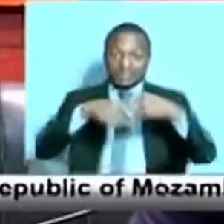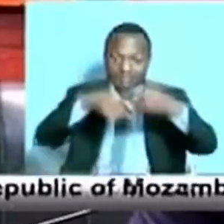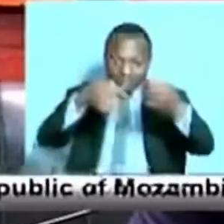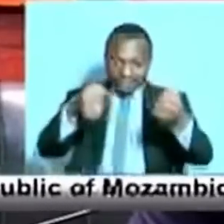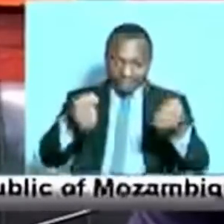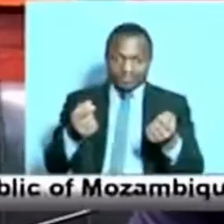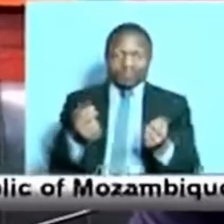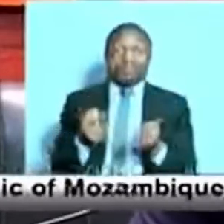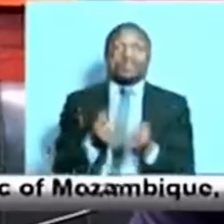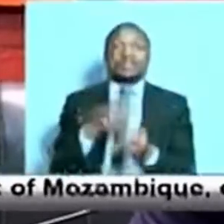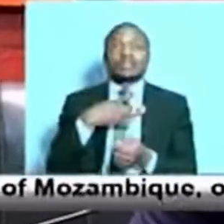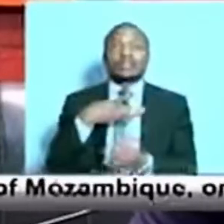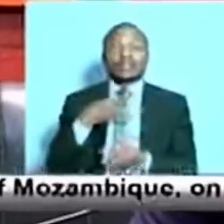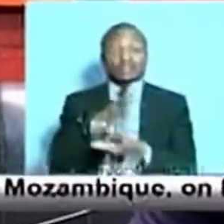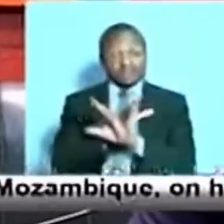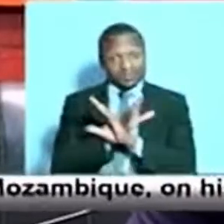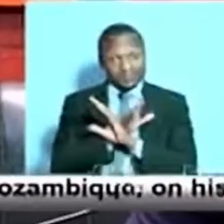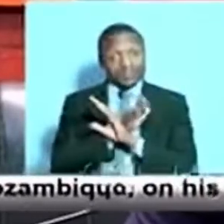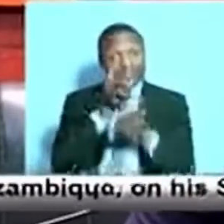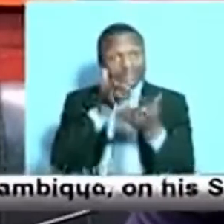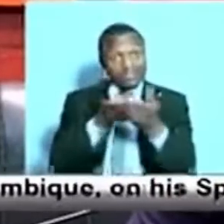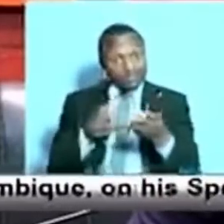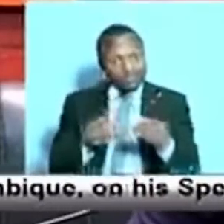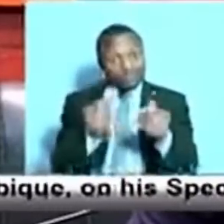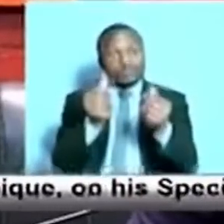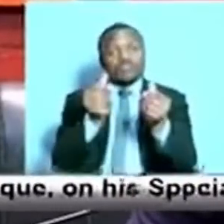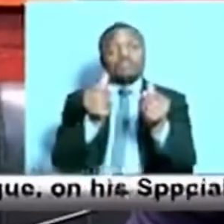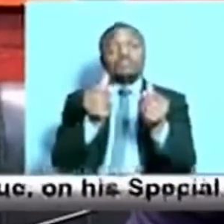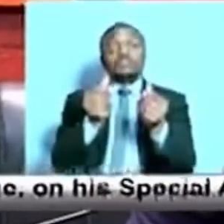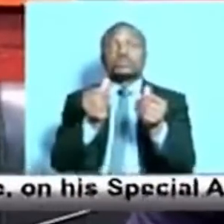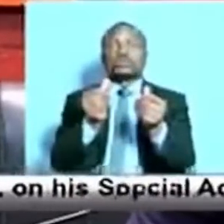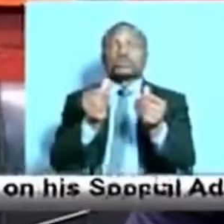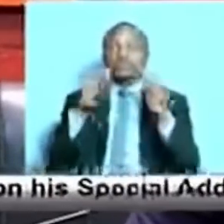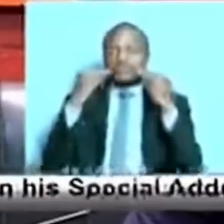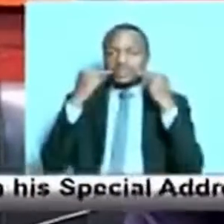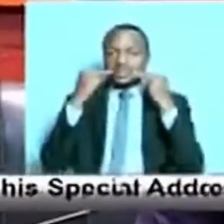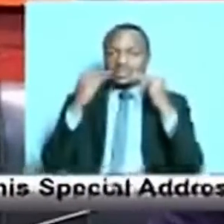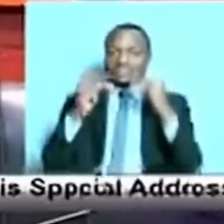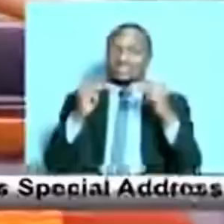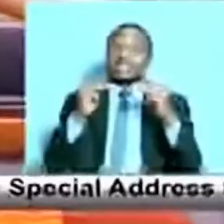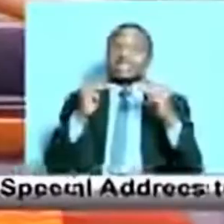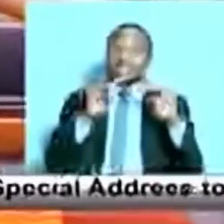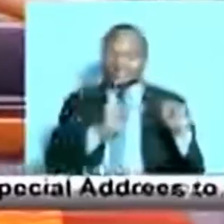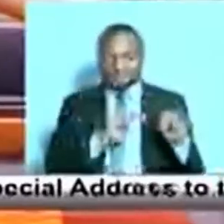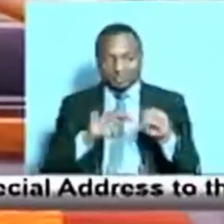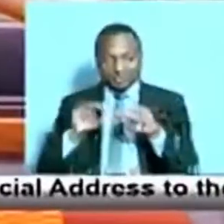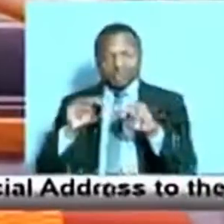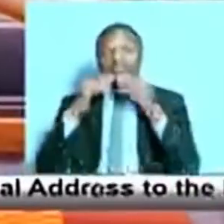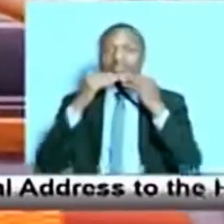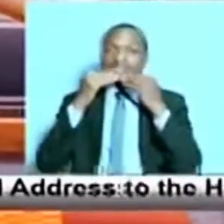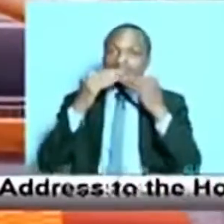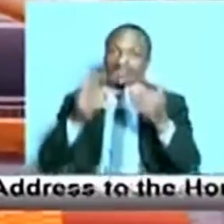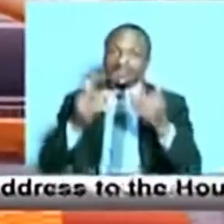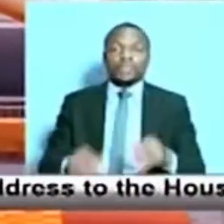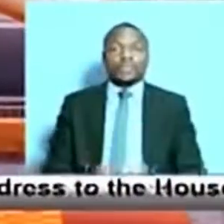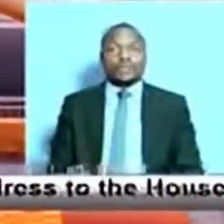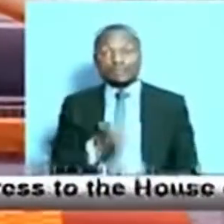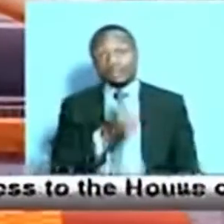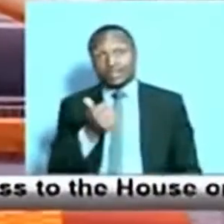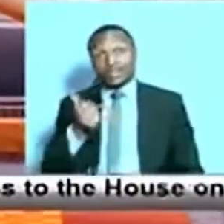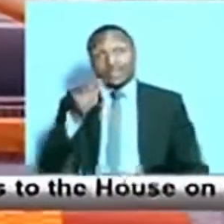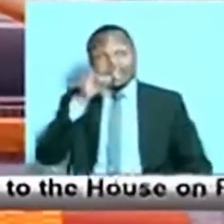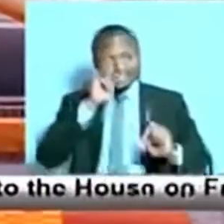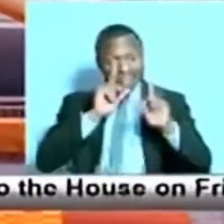society like ours. With these few remarks, Madam Speaker, I beg to move. Thank you. Any